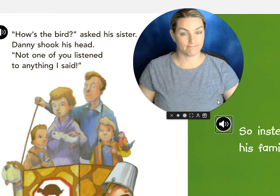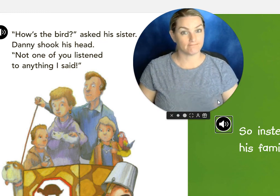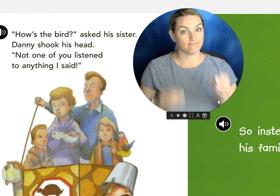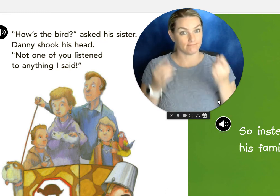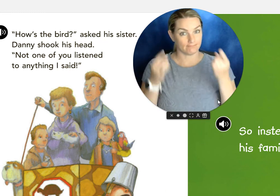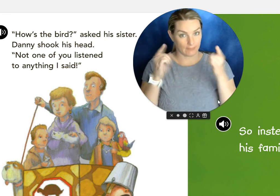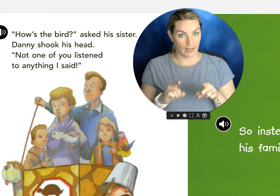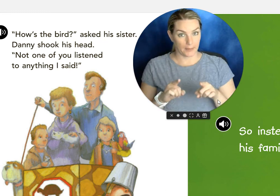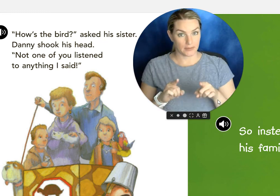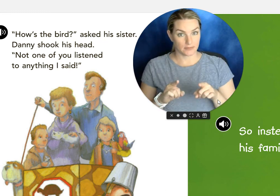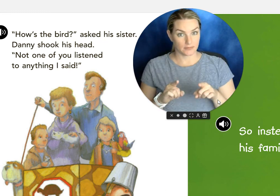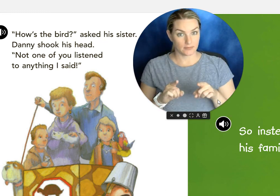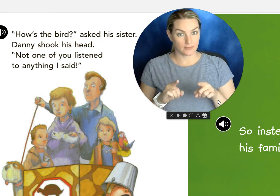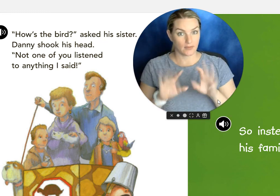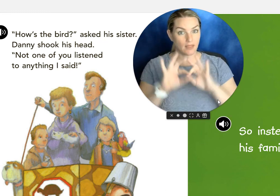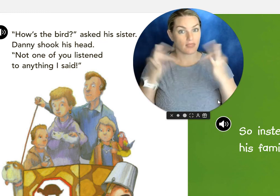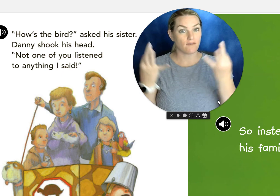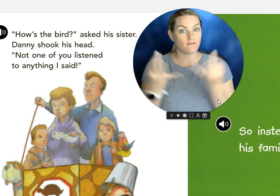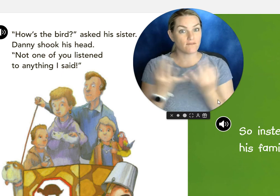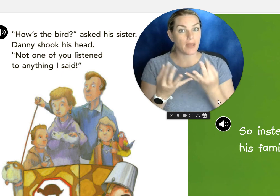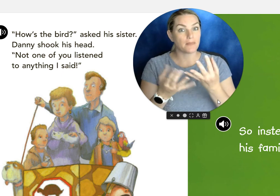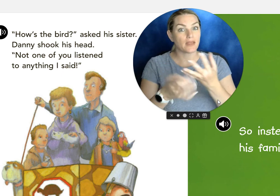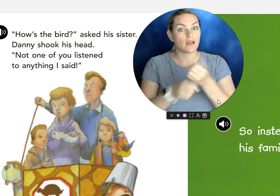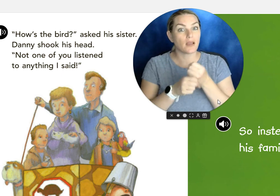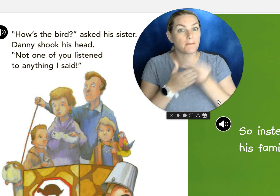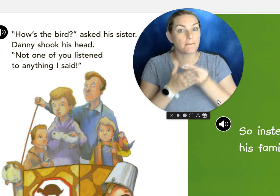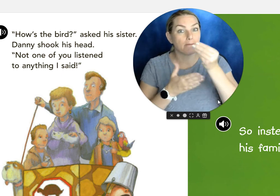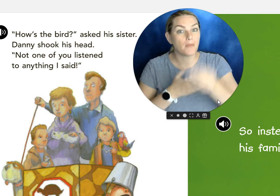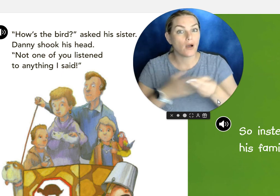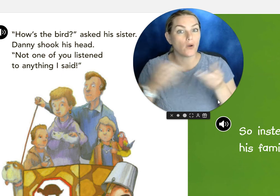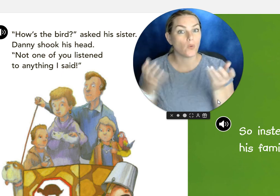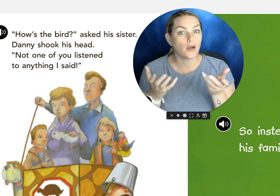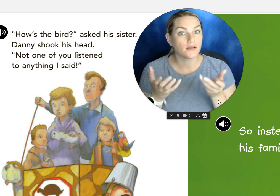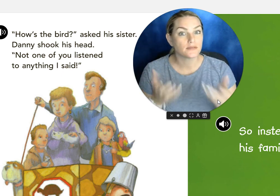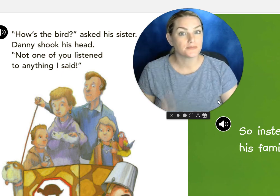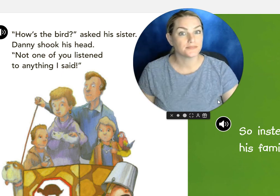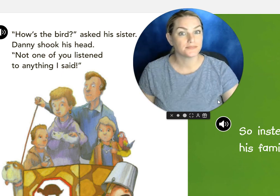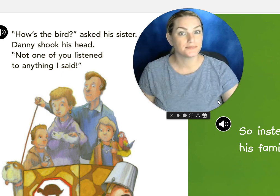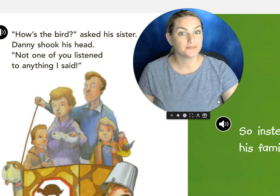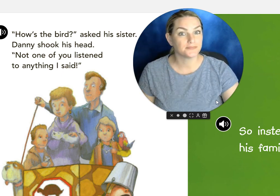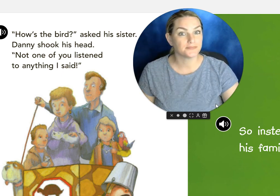So instead, his family got Danny a...